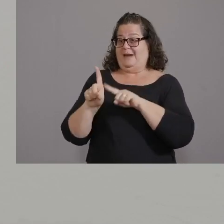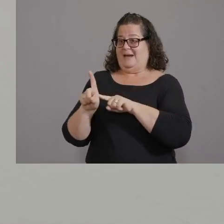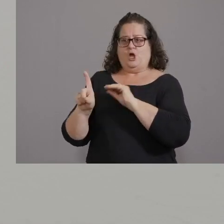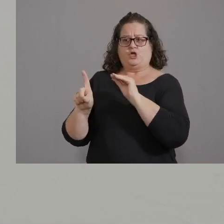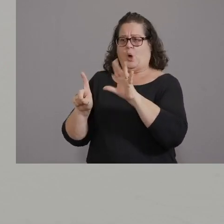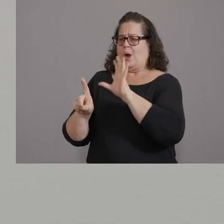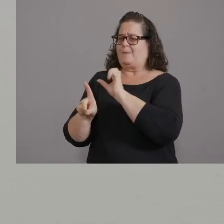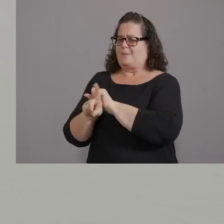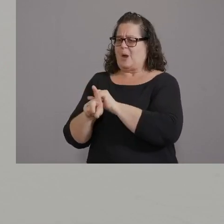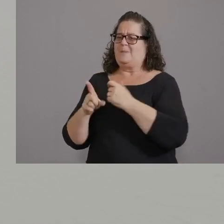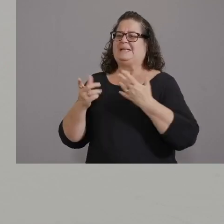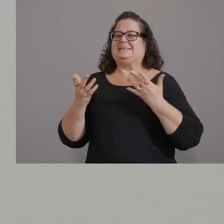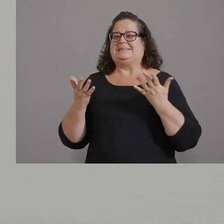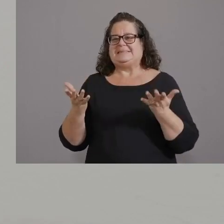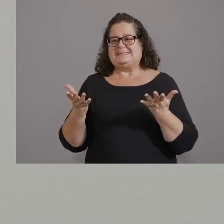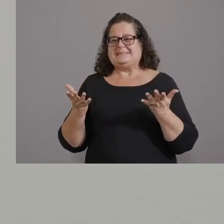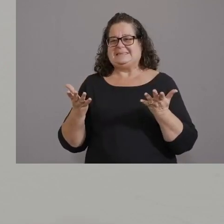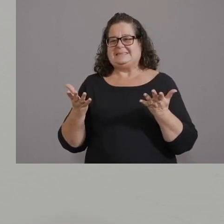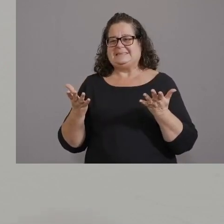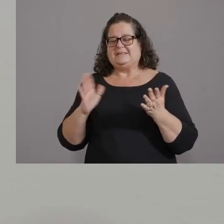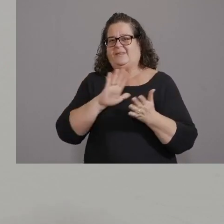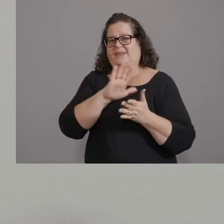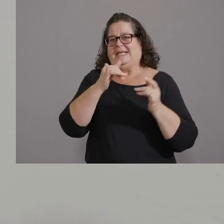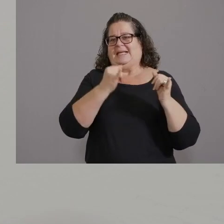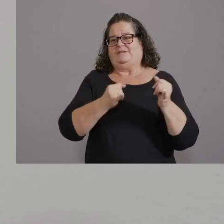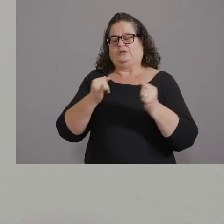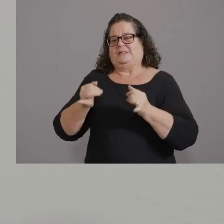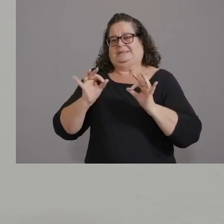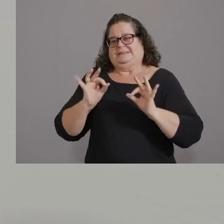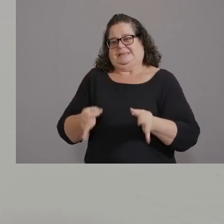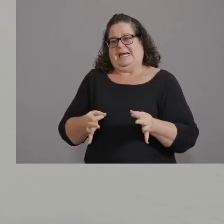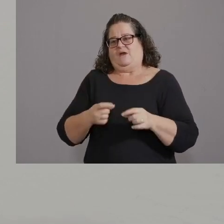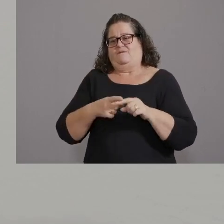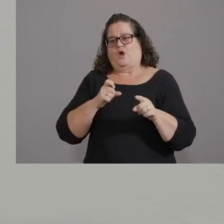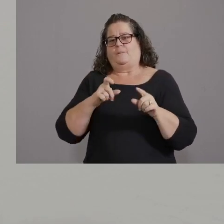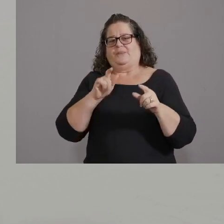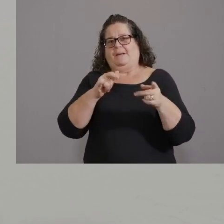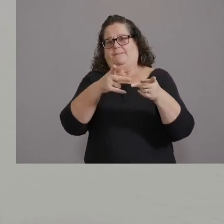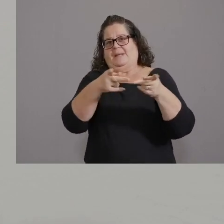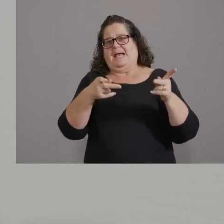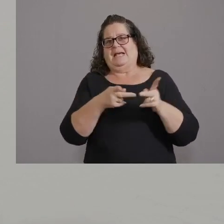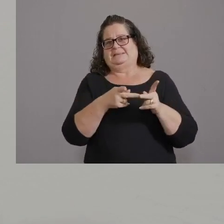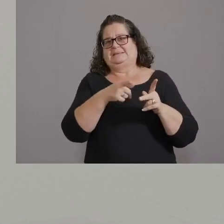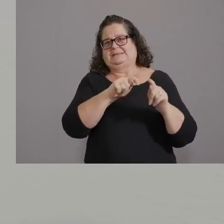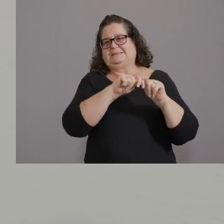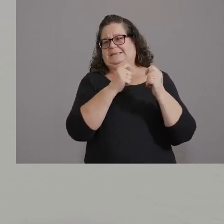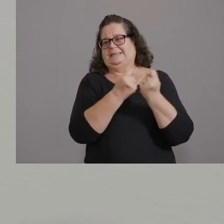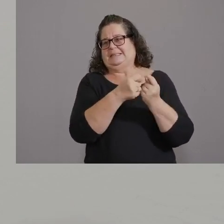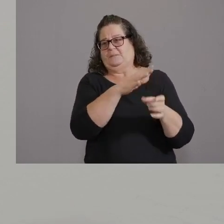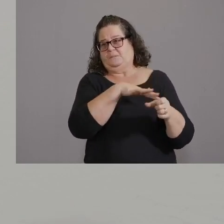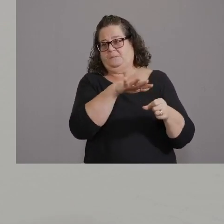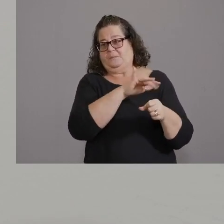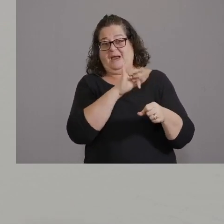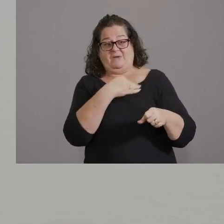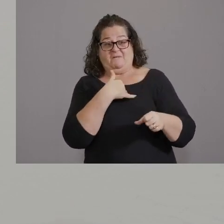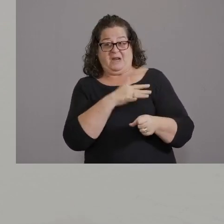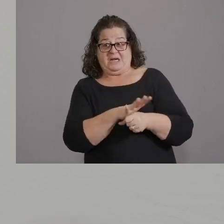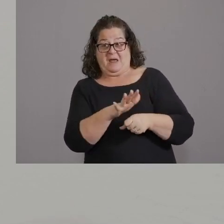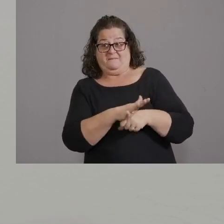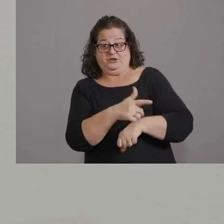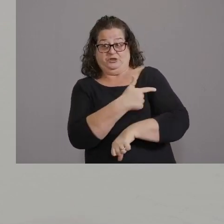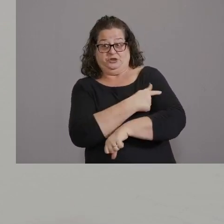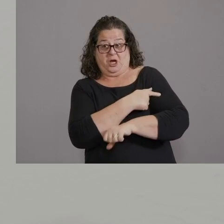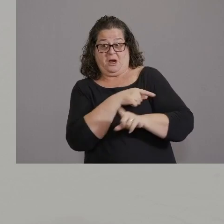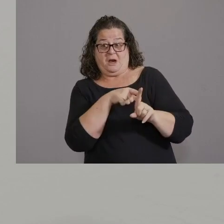case by case by our clinical team. So if we've got the vaccine that's available and we've had a number